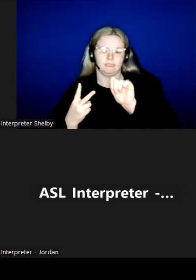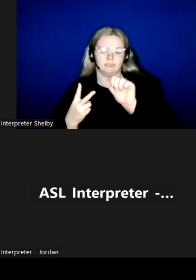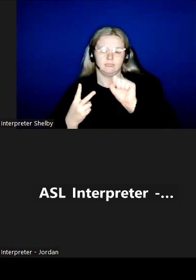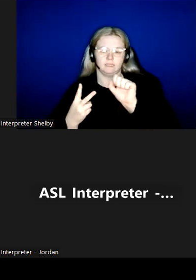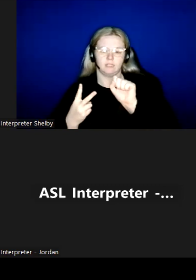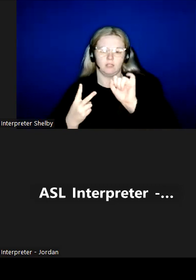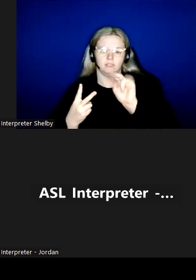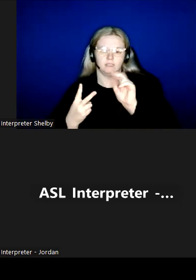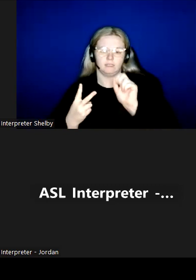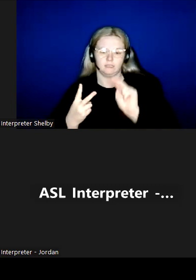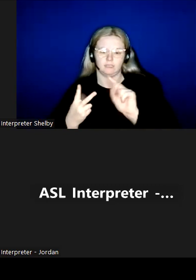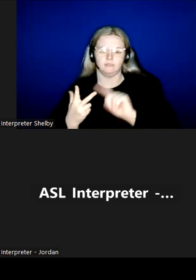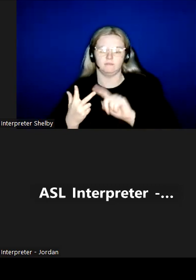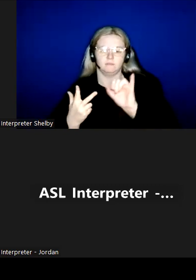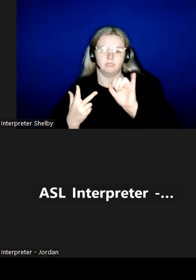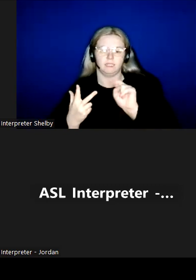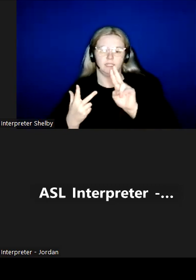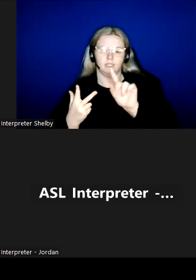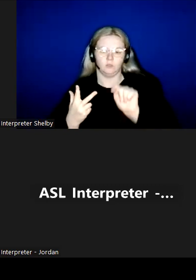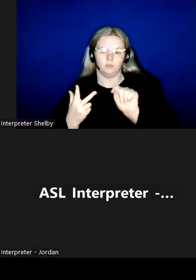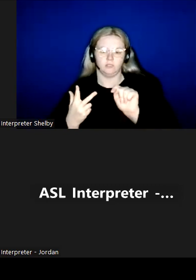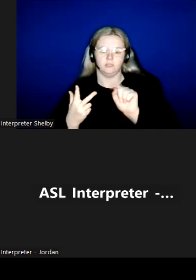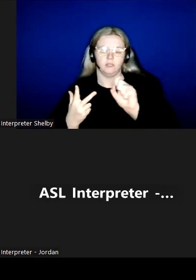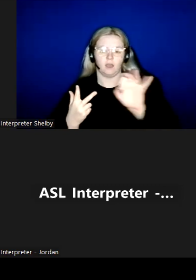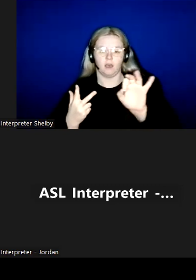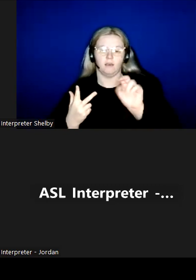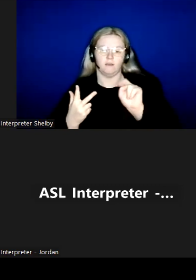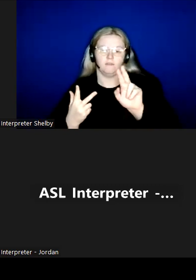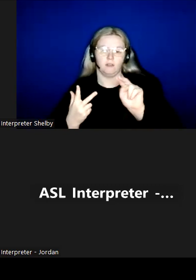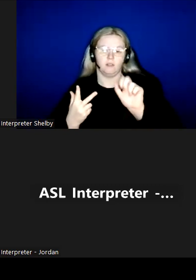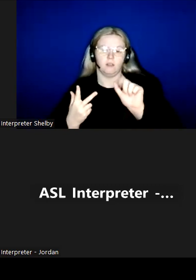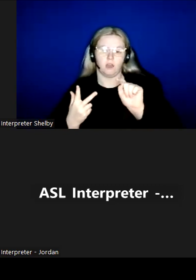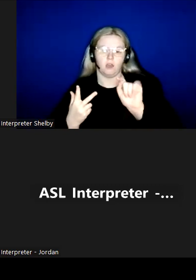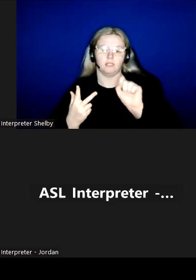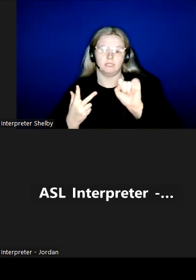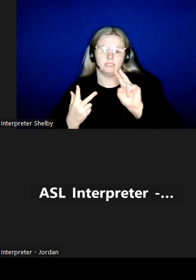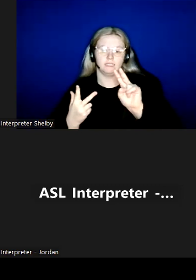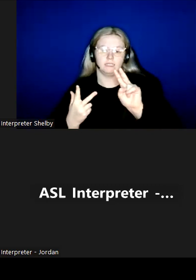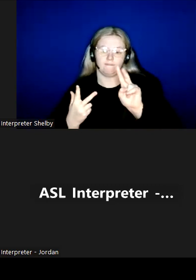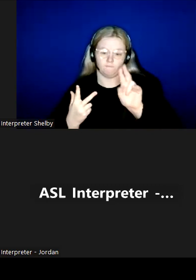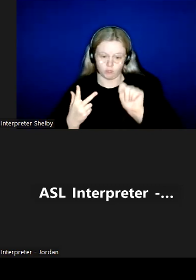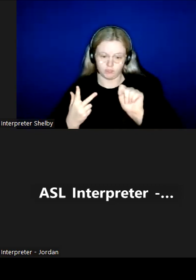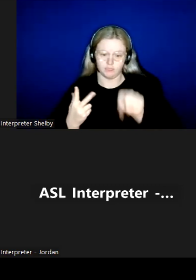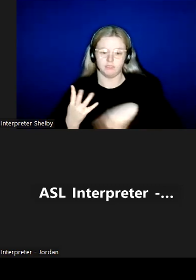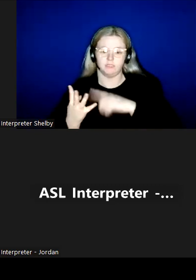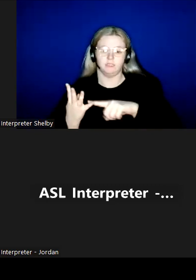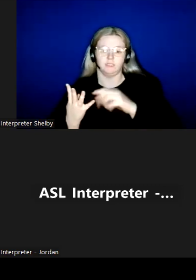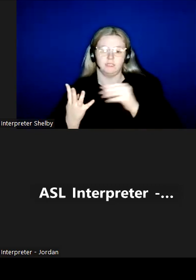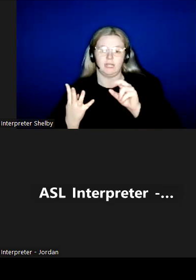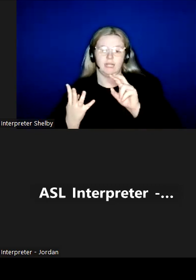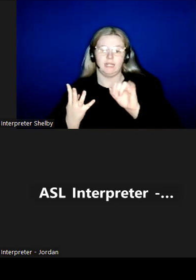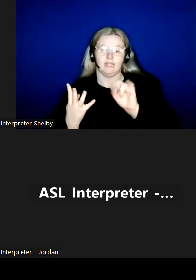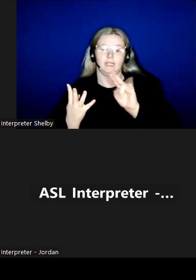Tassanen, and the Inuit of Nunatsiavut, and the Inuit of Nunatuavut.